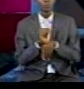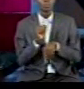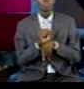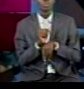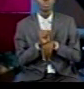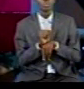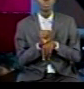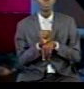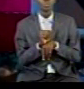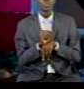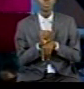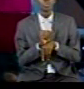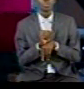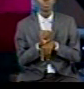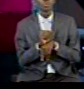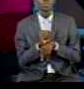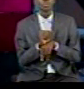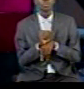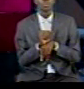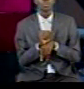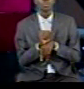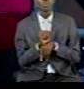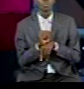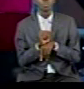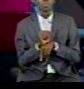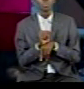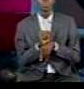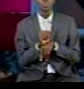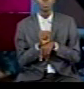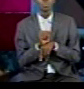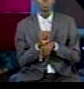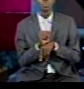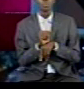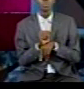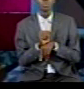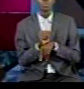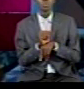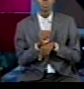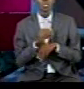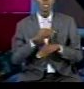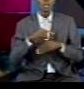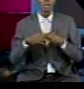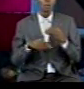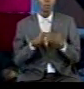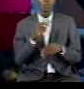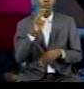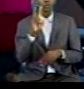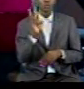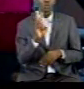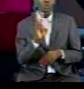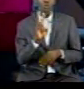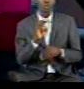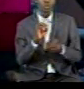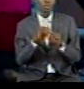where I work in Lekki Garden Estate. Around 2 a.m. in the